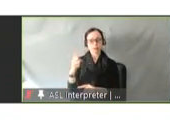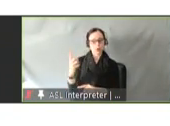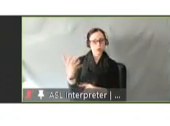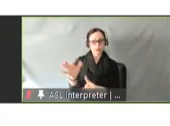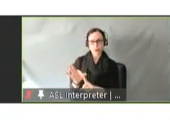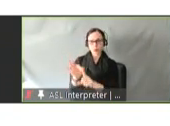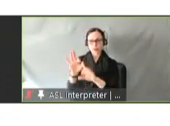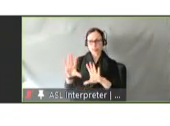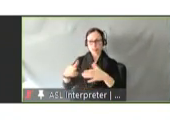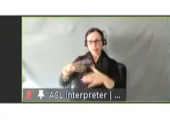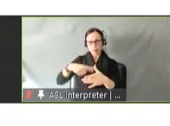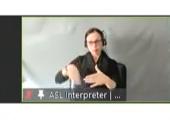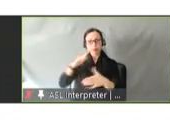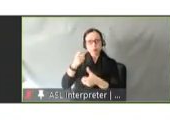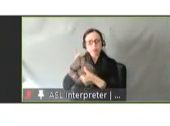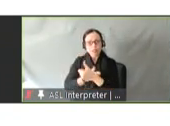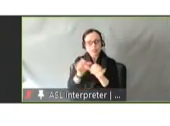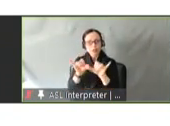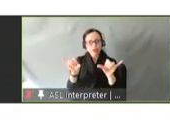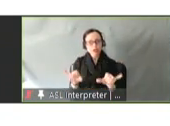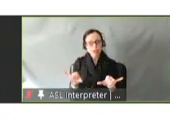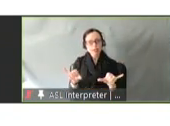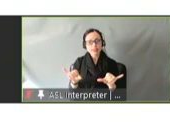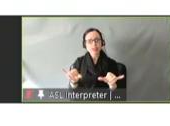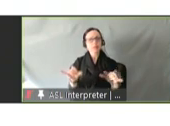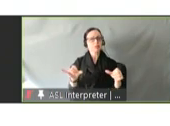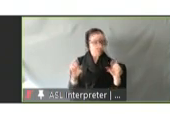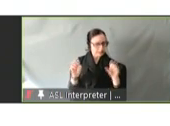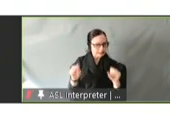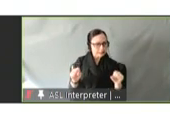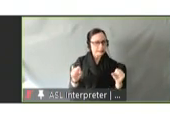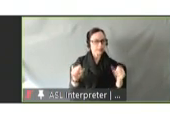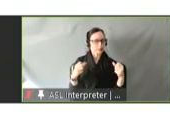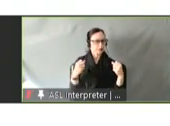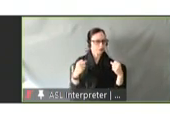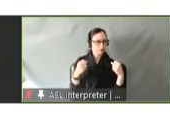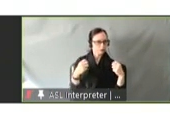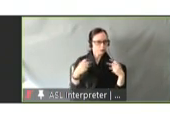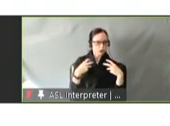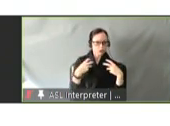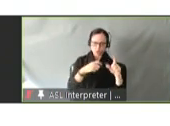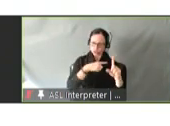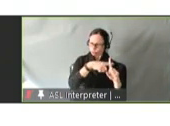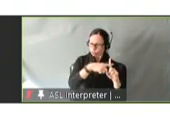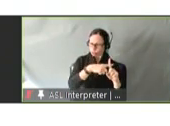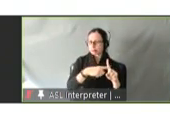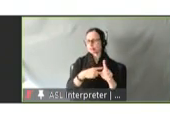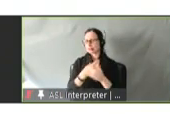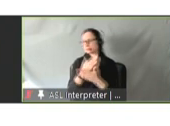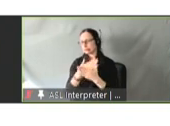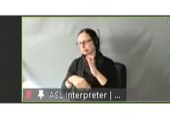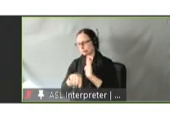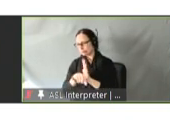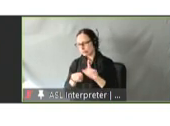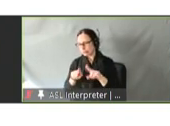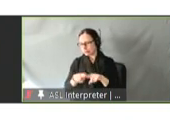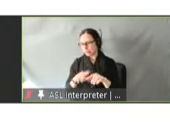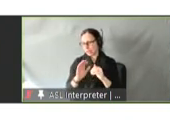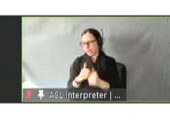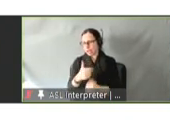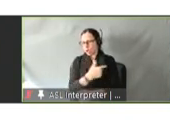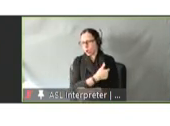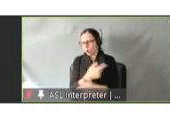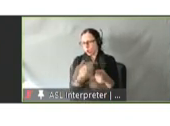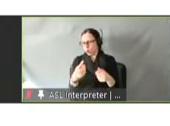population characteristics of each system can be both a strength and a challenge, depending on how vaccine recommendations roll out. So for example, early